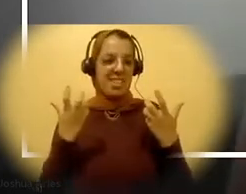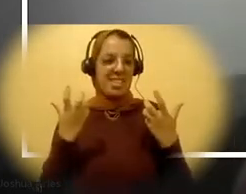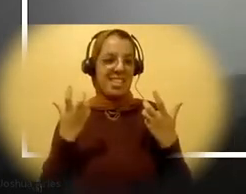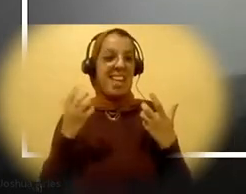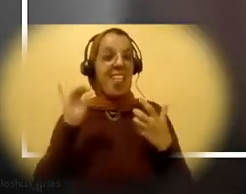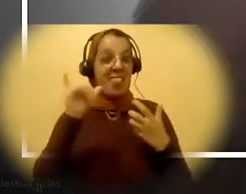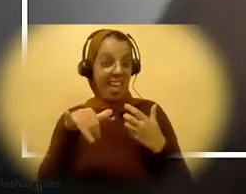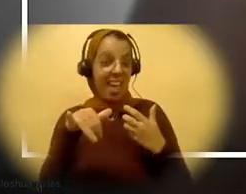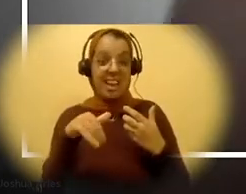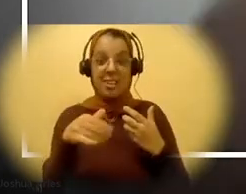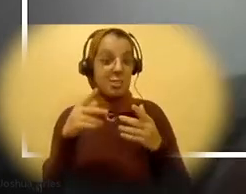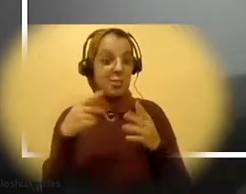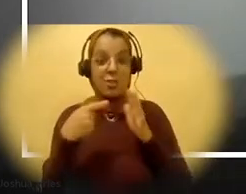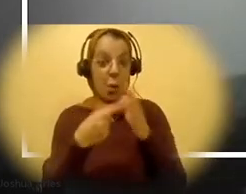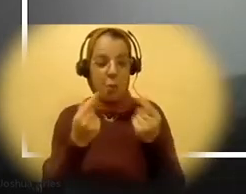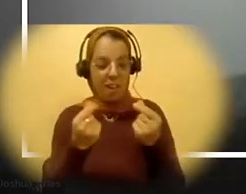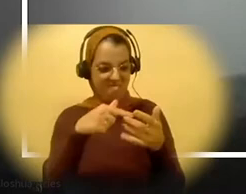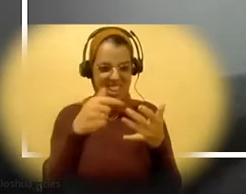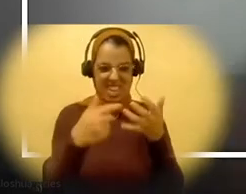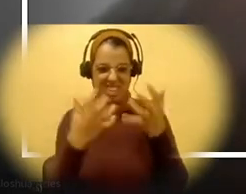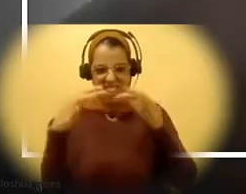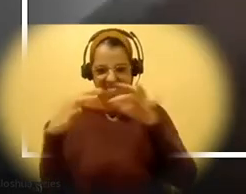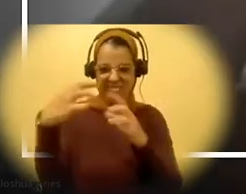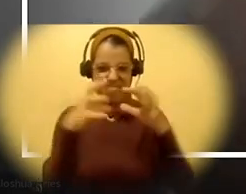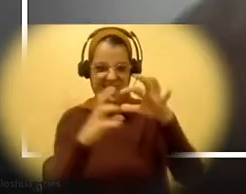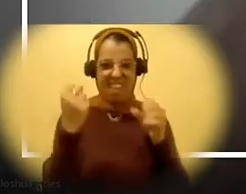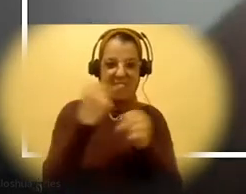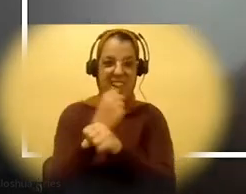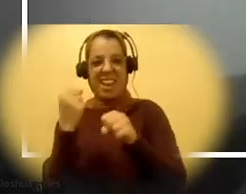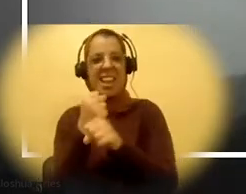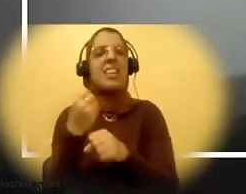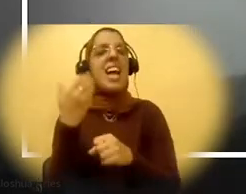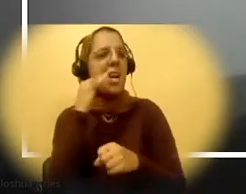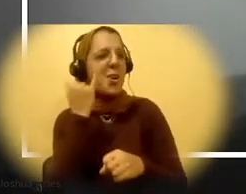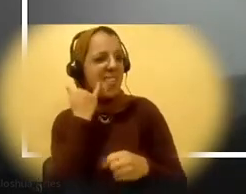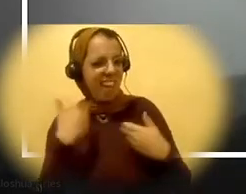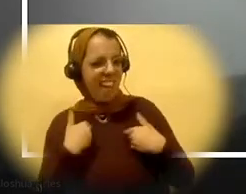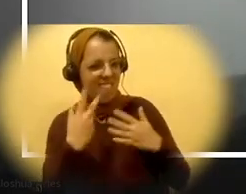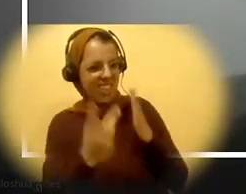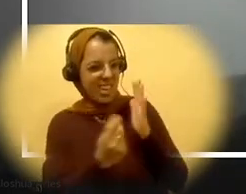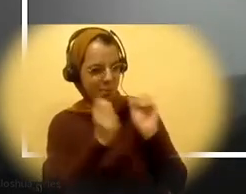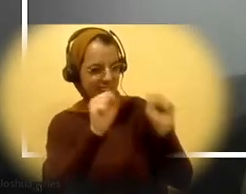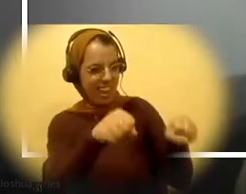fighting like this. You'll probably see it somewhere around. Actually, if you can pull up the video, you could probably take a look at it.